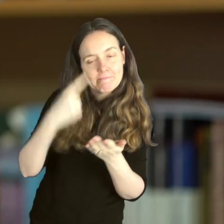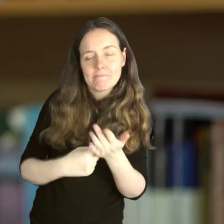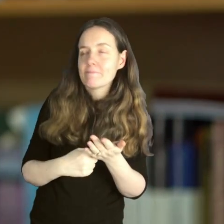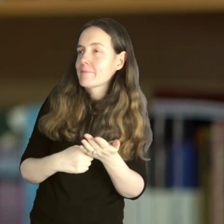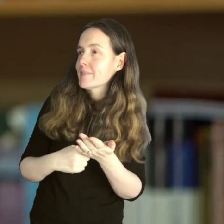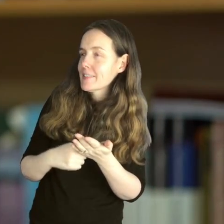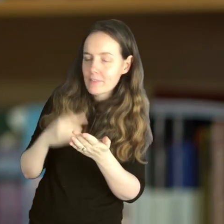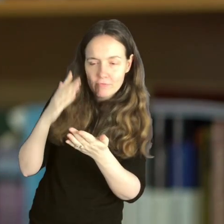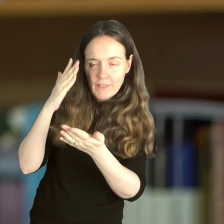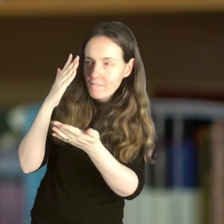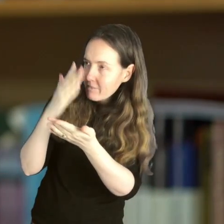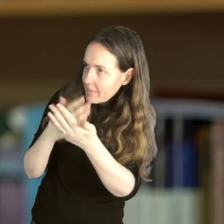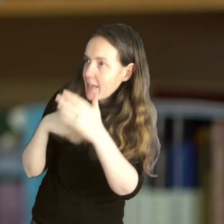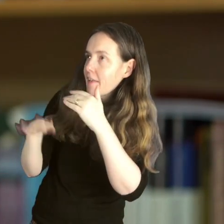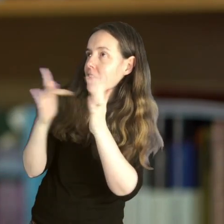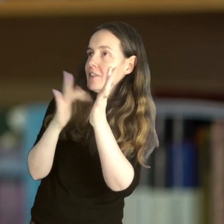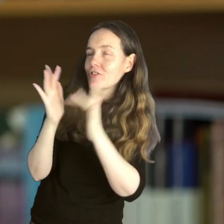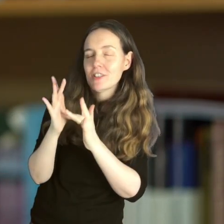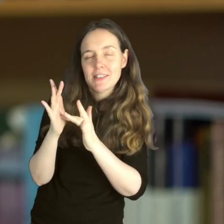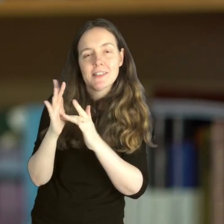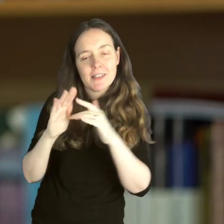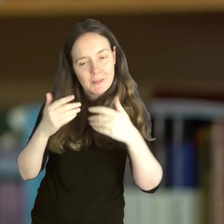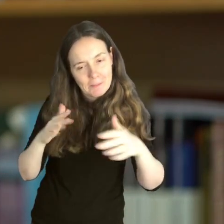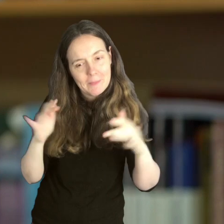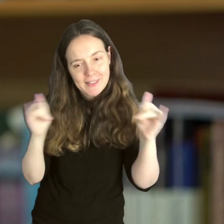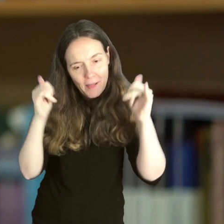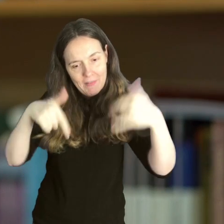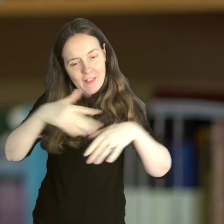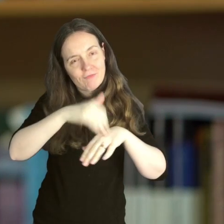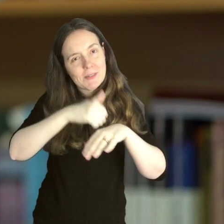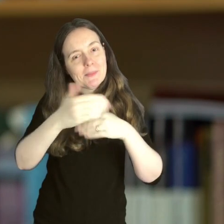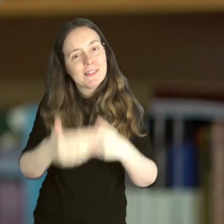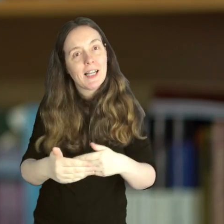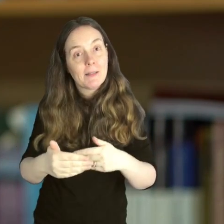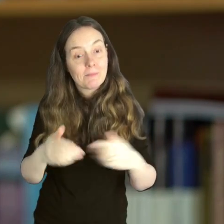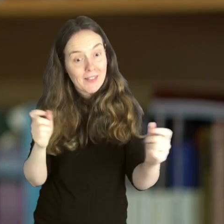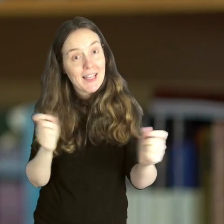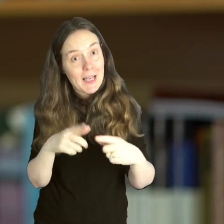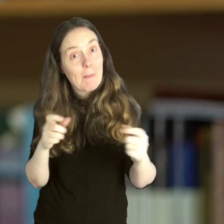in the Jesus that we've celebrated this Christmas time. Why not drop us an email,